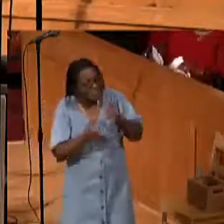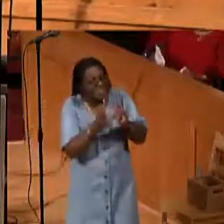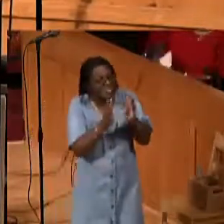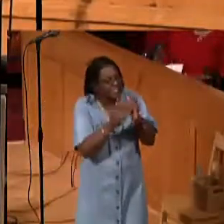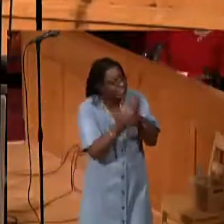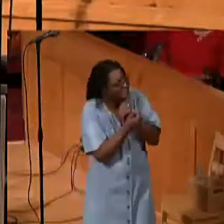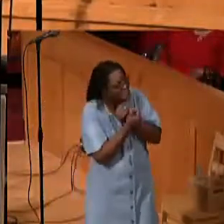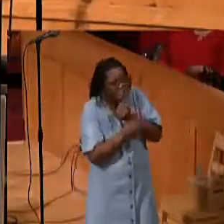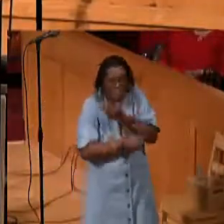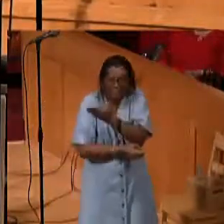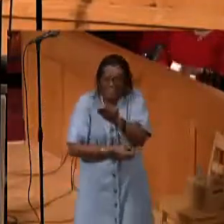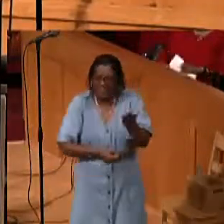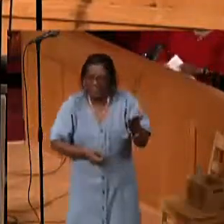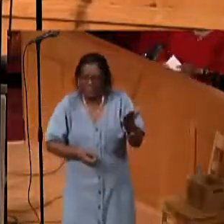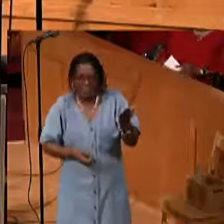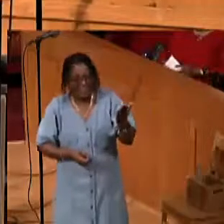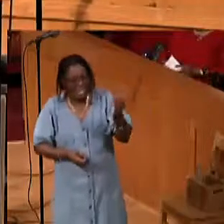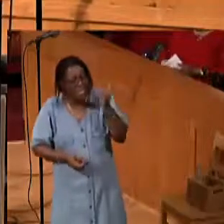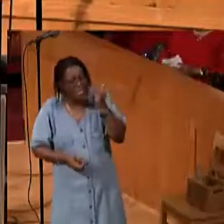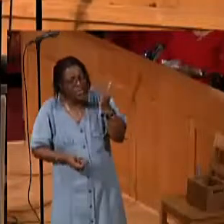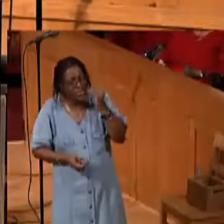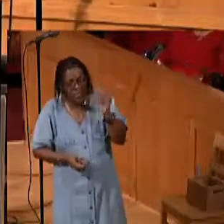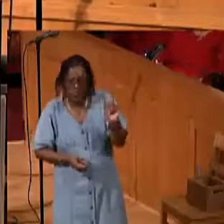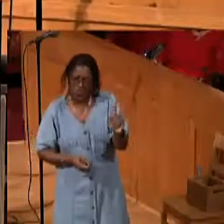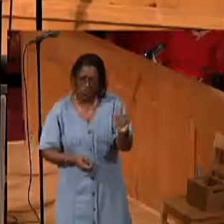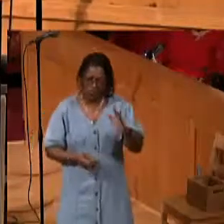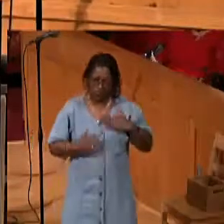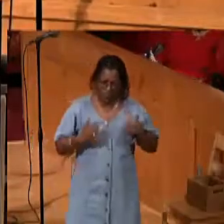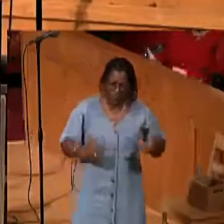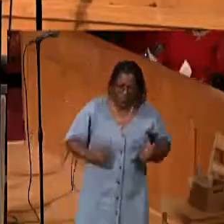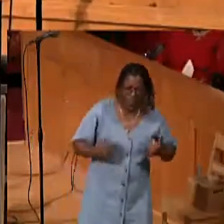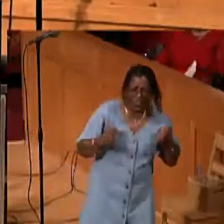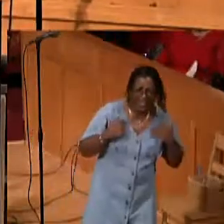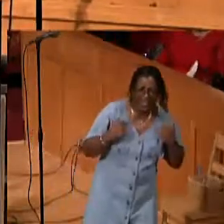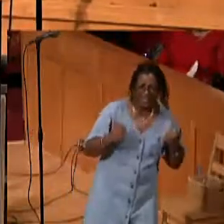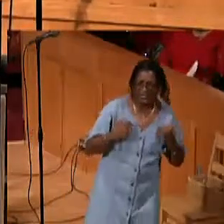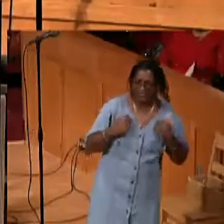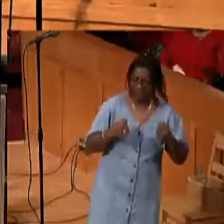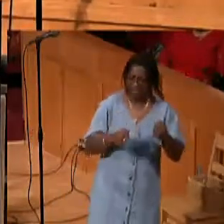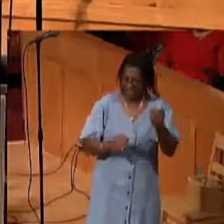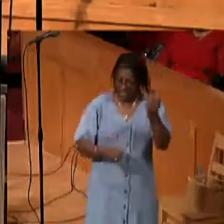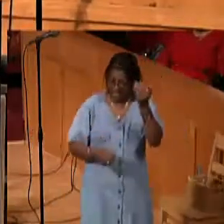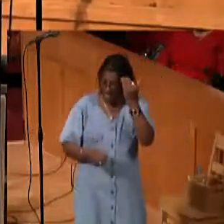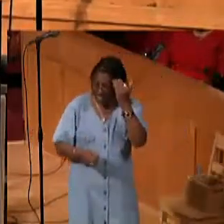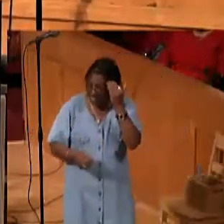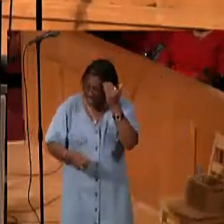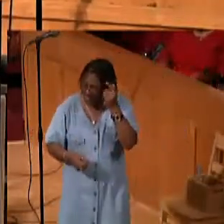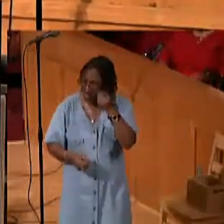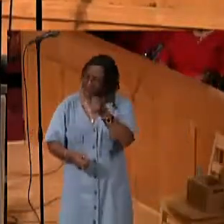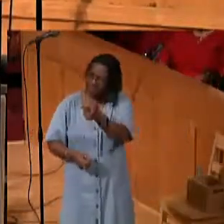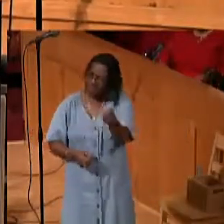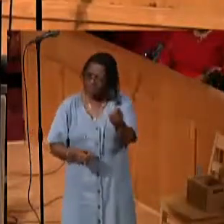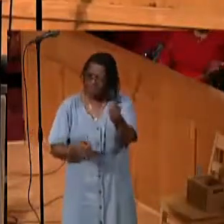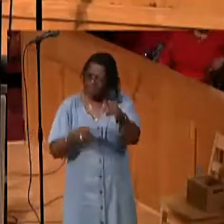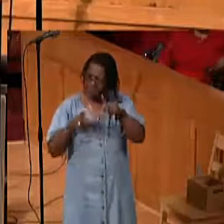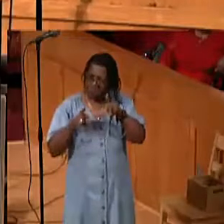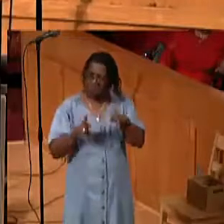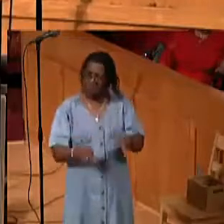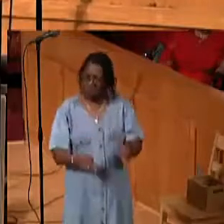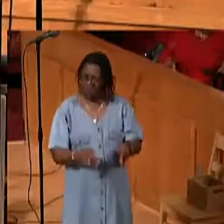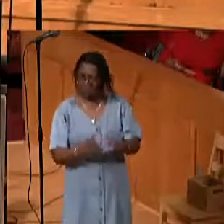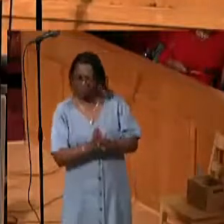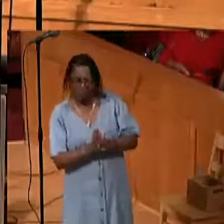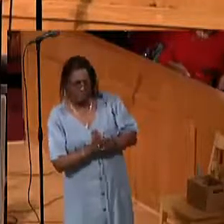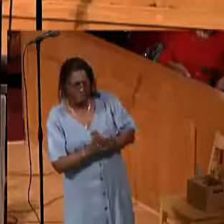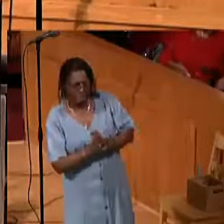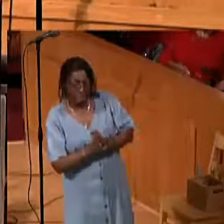He's got your address. He has your number. Do I have a witness here? And so